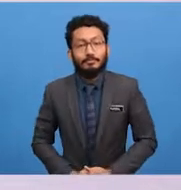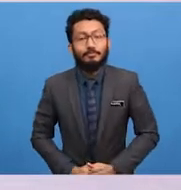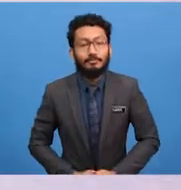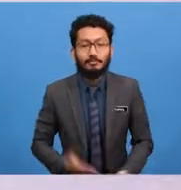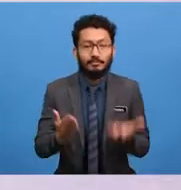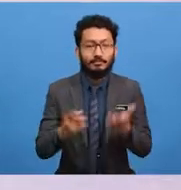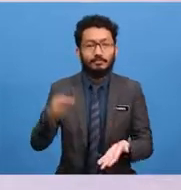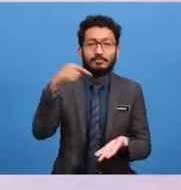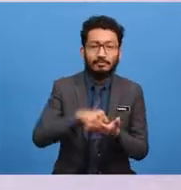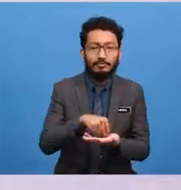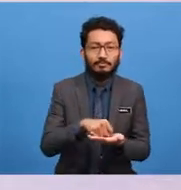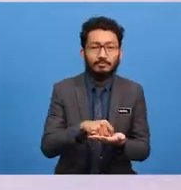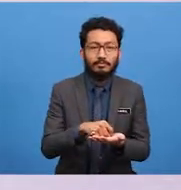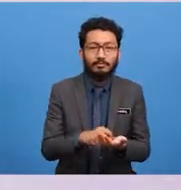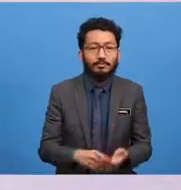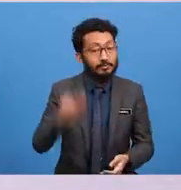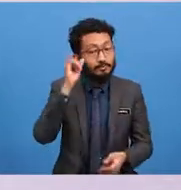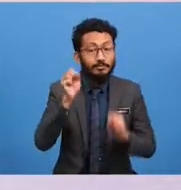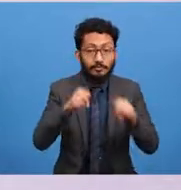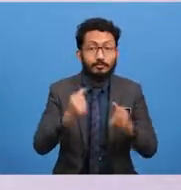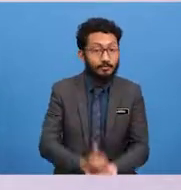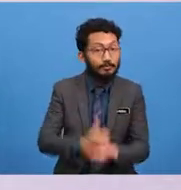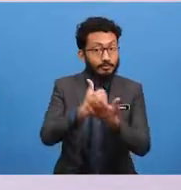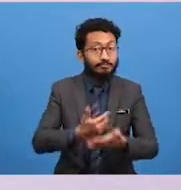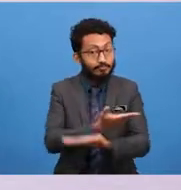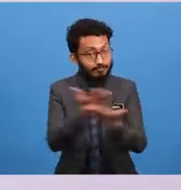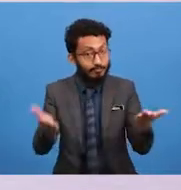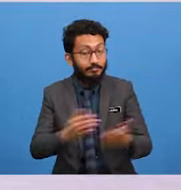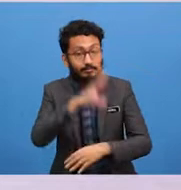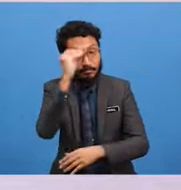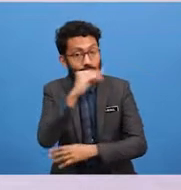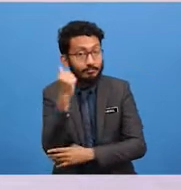Perhaps for this one, Yolo can help you, boys and girls.